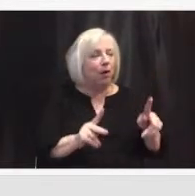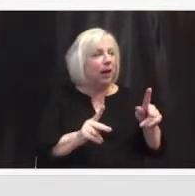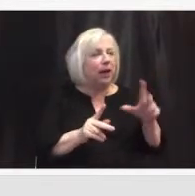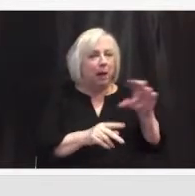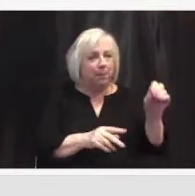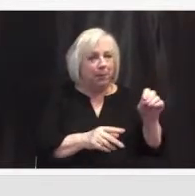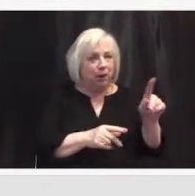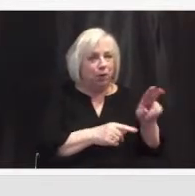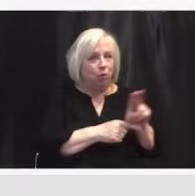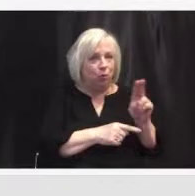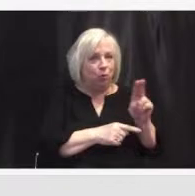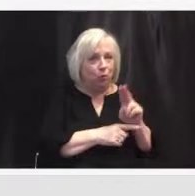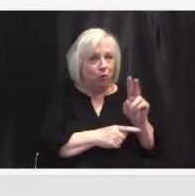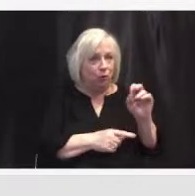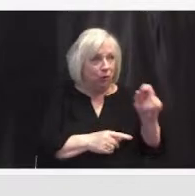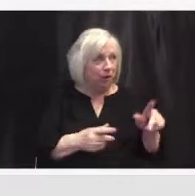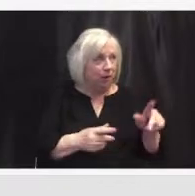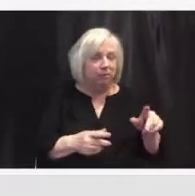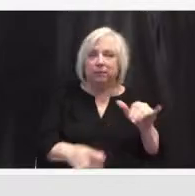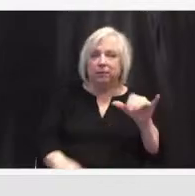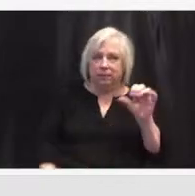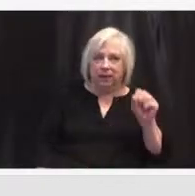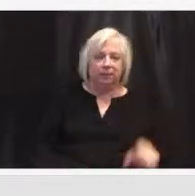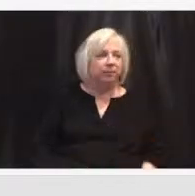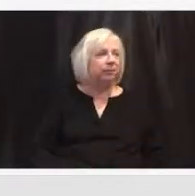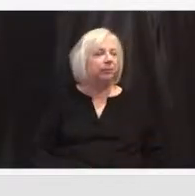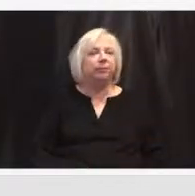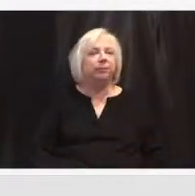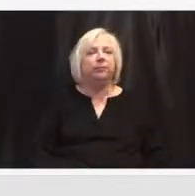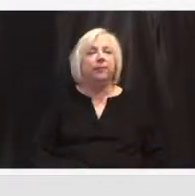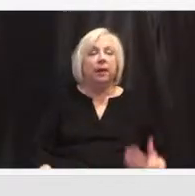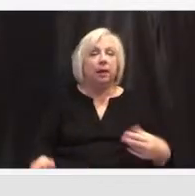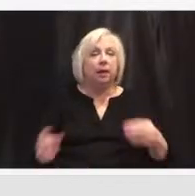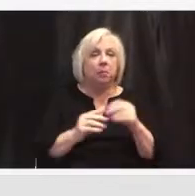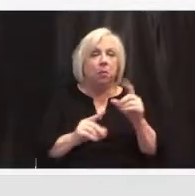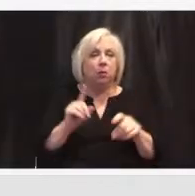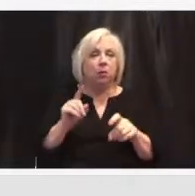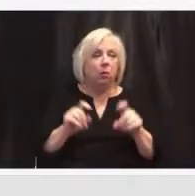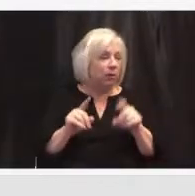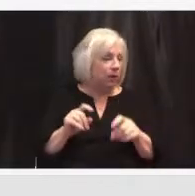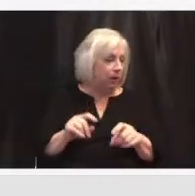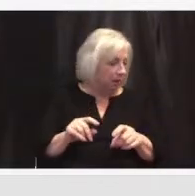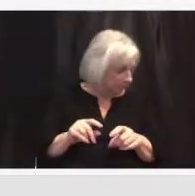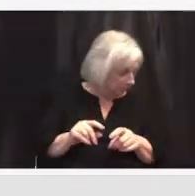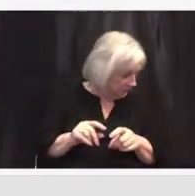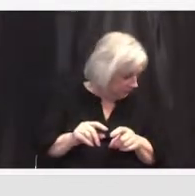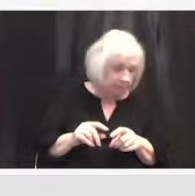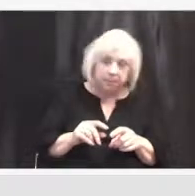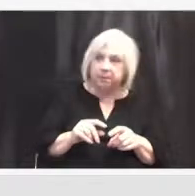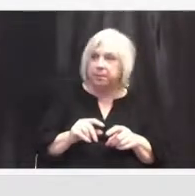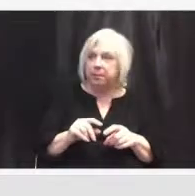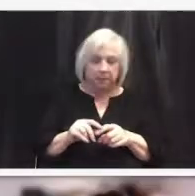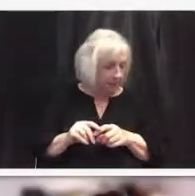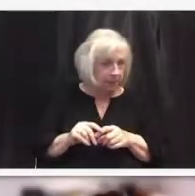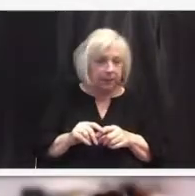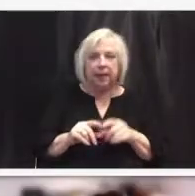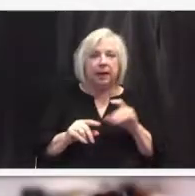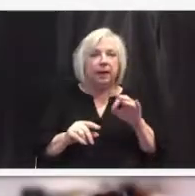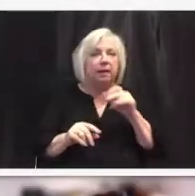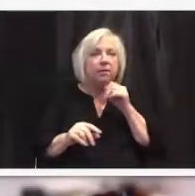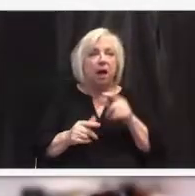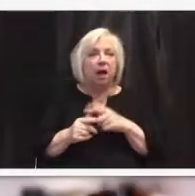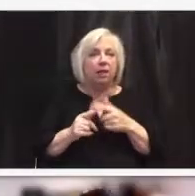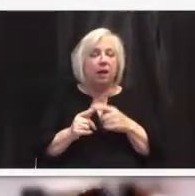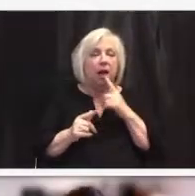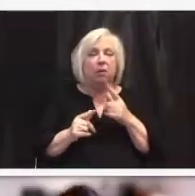utilize, okay? Yes. All right. Do we have any other questions from any other commissioner? If not, I would love